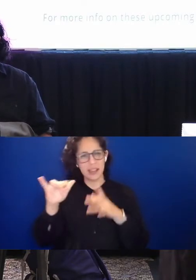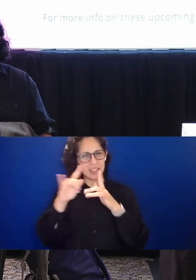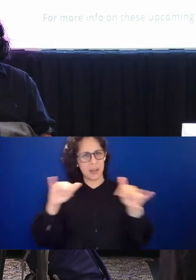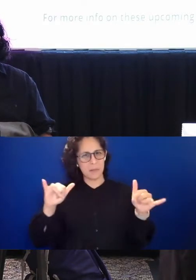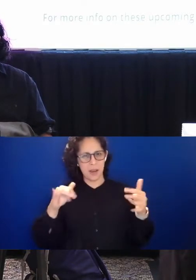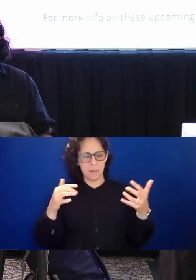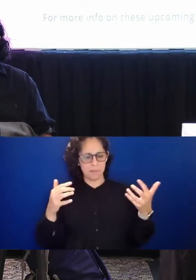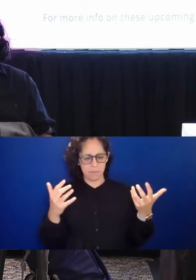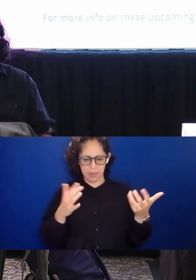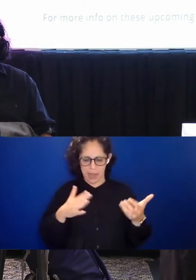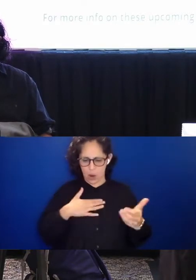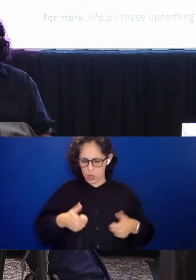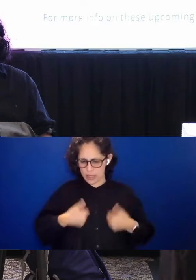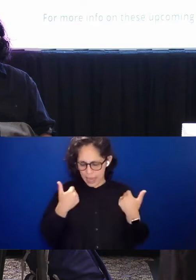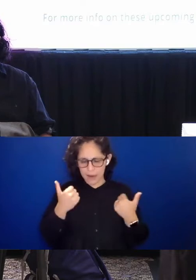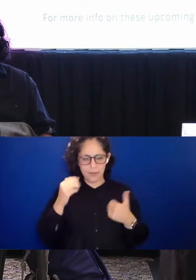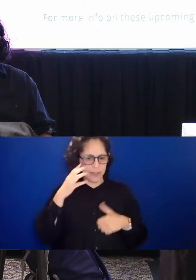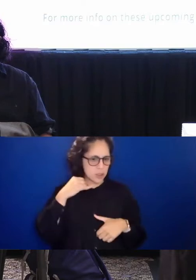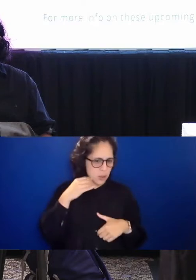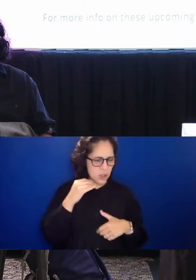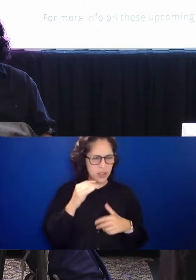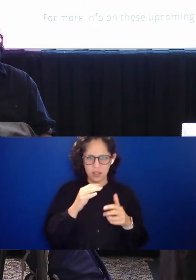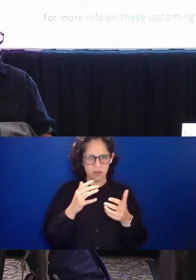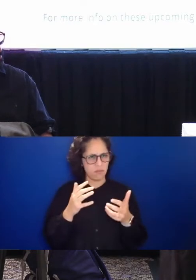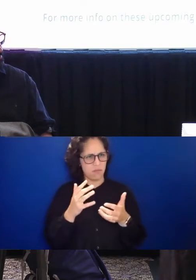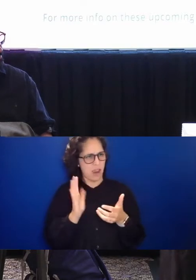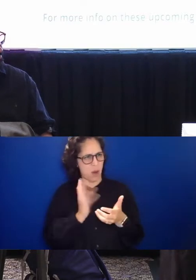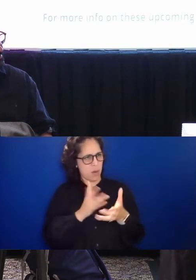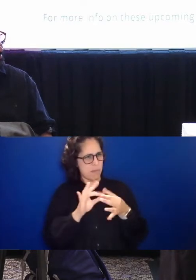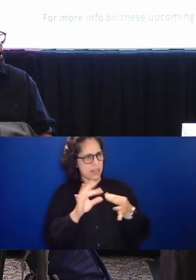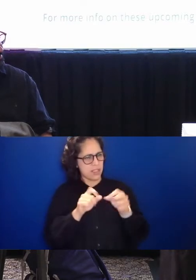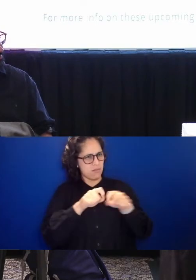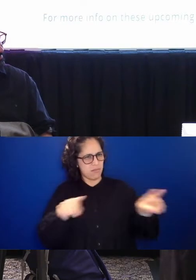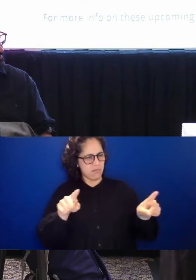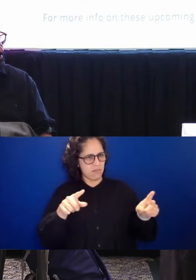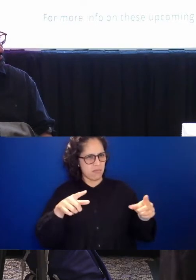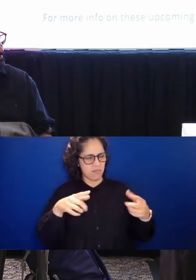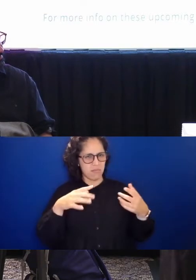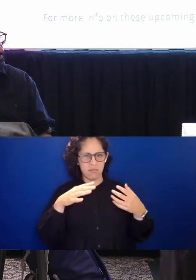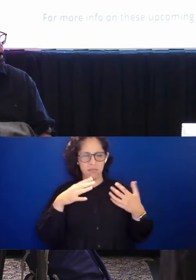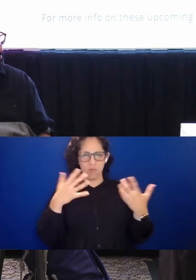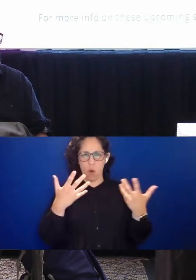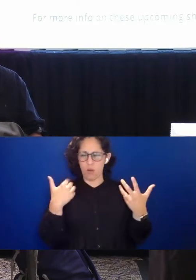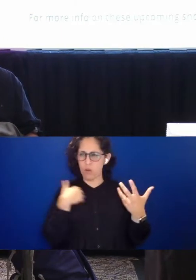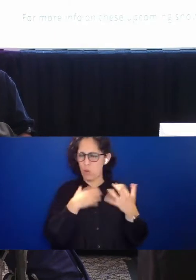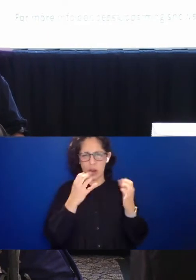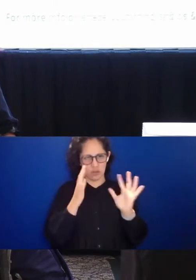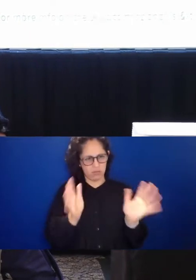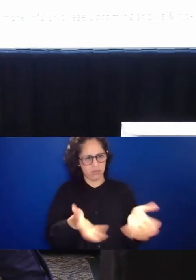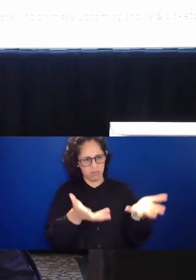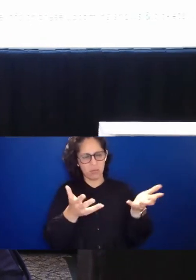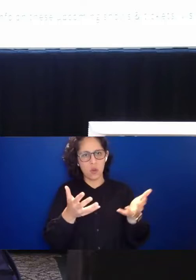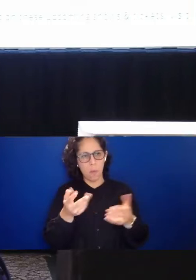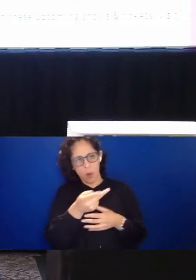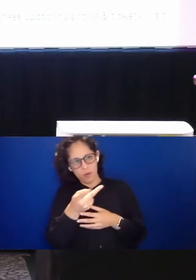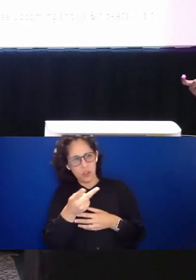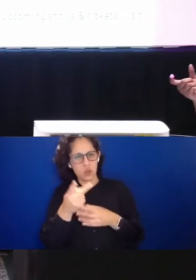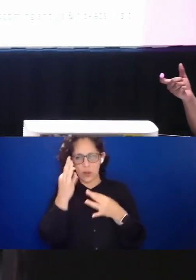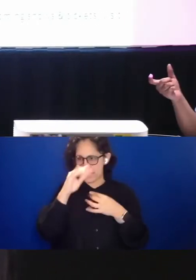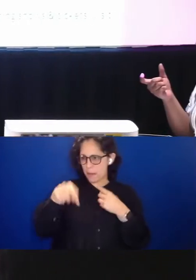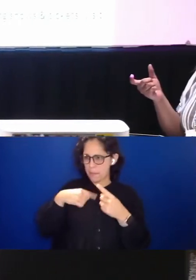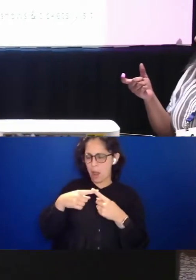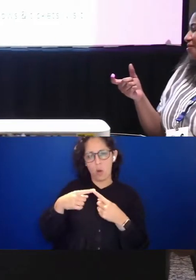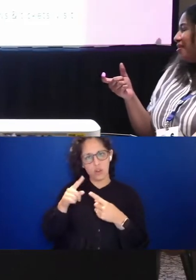our lives and our experiences. And so to hear both of you frame the question in that way is really